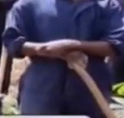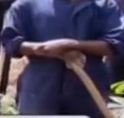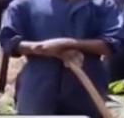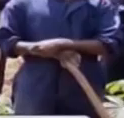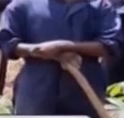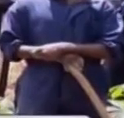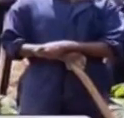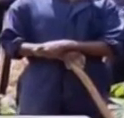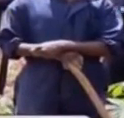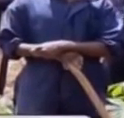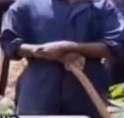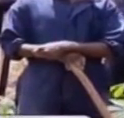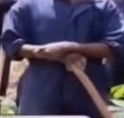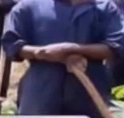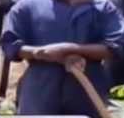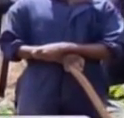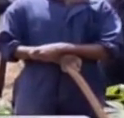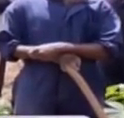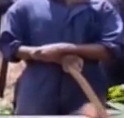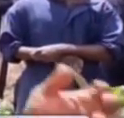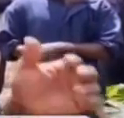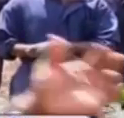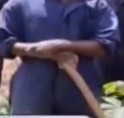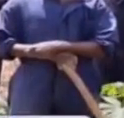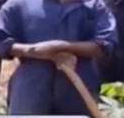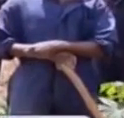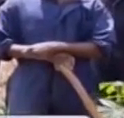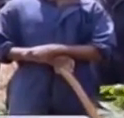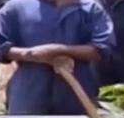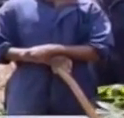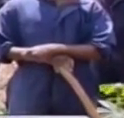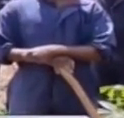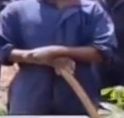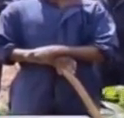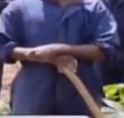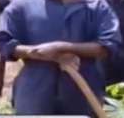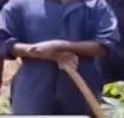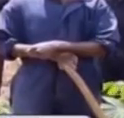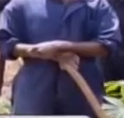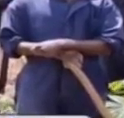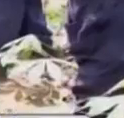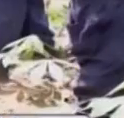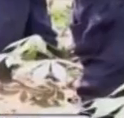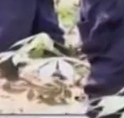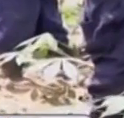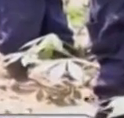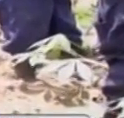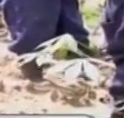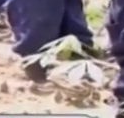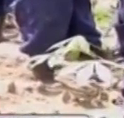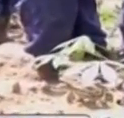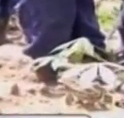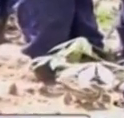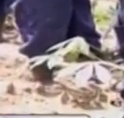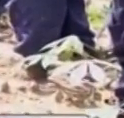real. 130 hectares is about to be planted in full. Already half of this land has already been